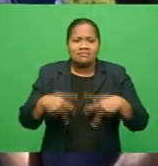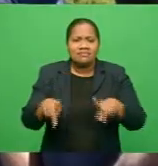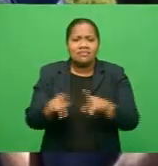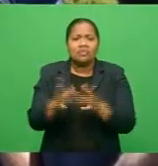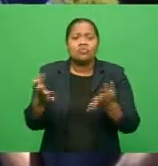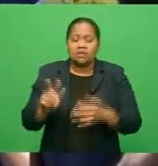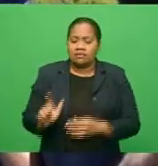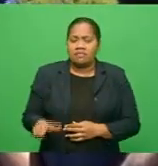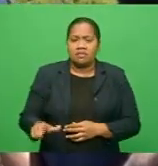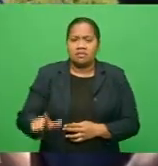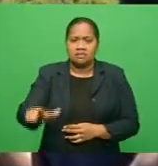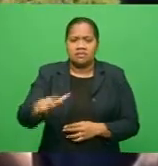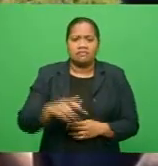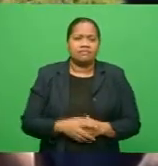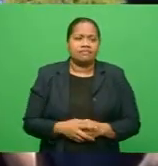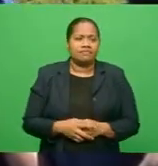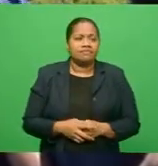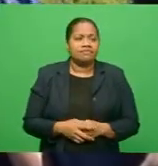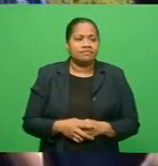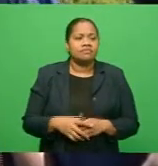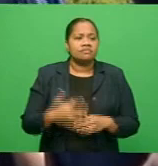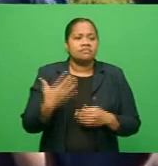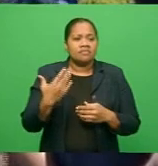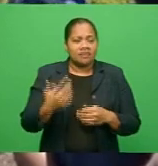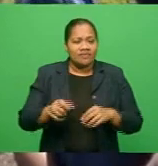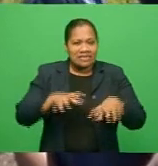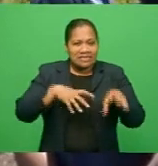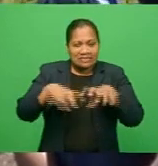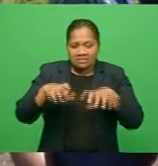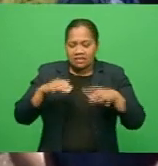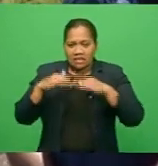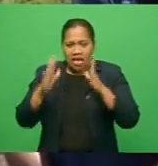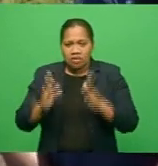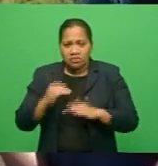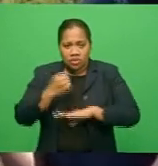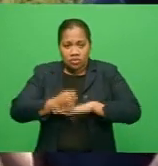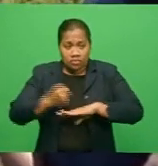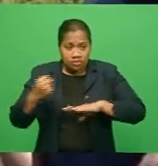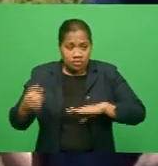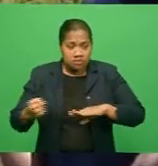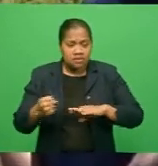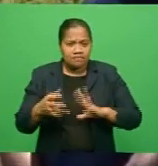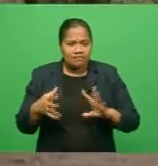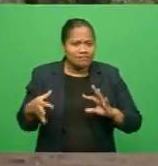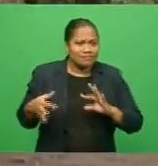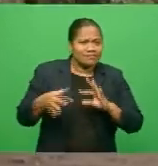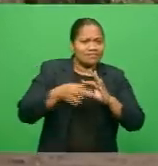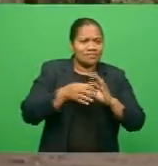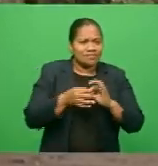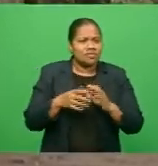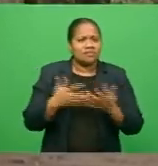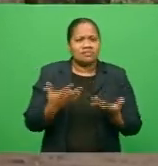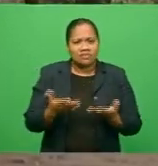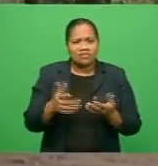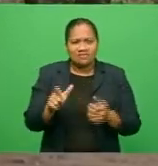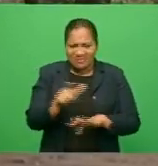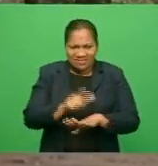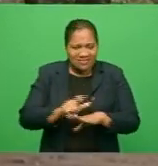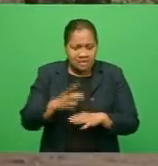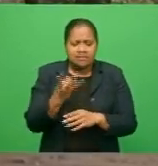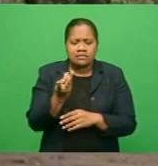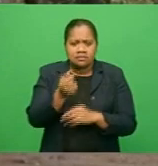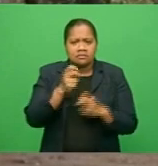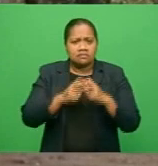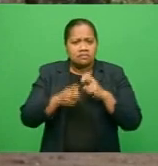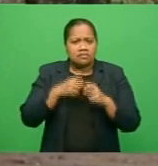Lambasa, while highlighting the fraudulent activities at the Housing Authority in relation to lot allotments. Kumar says similar problems